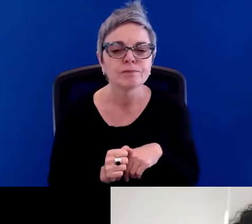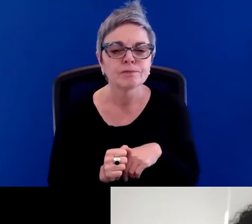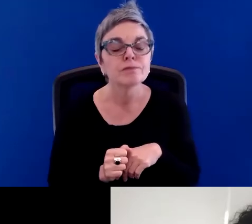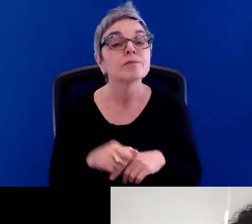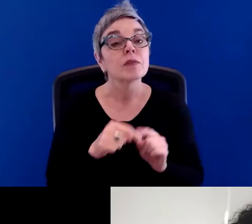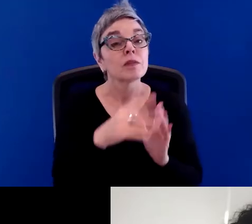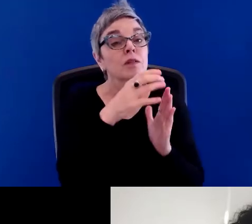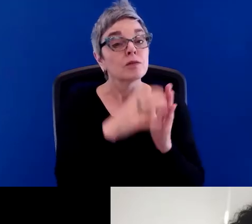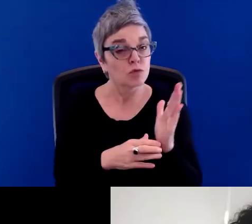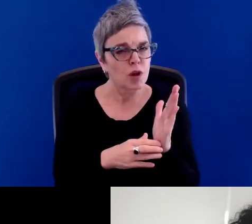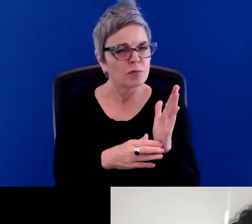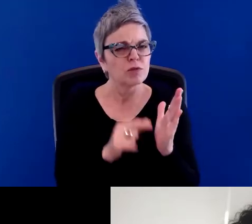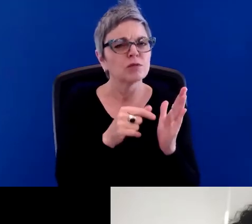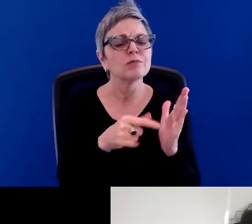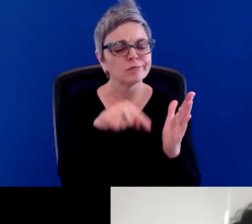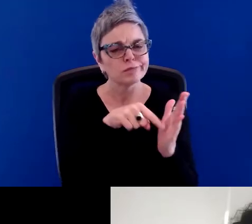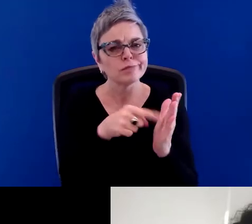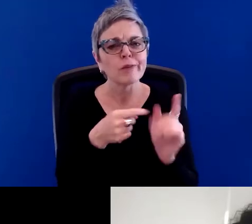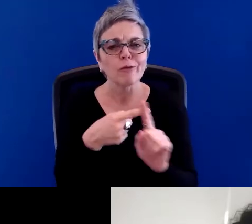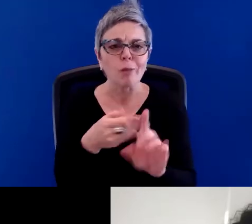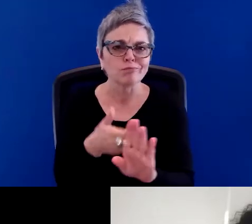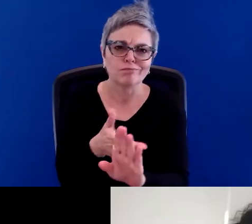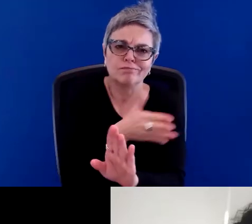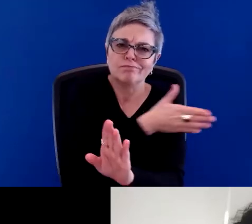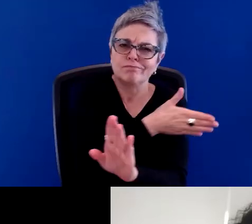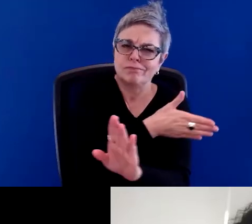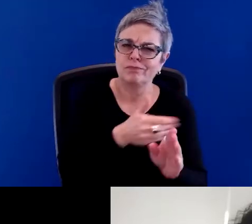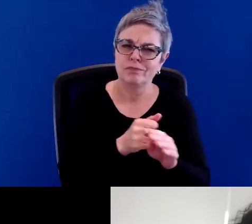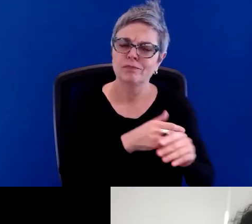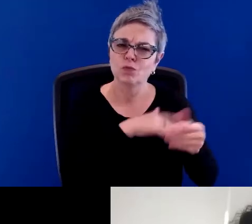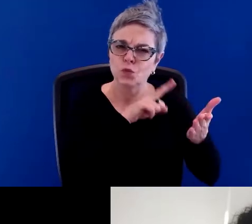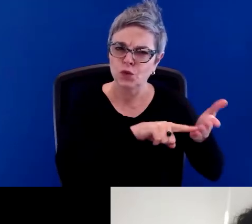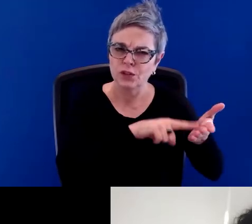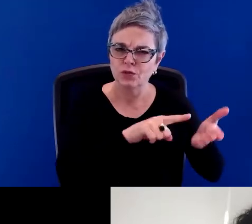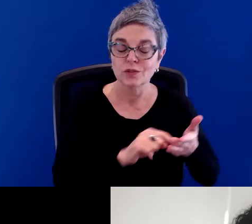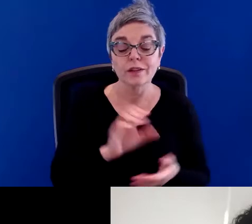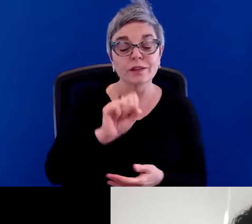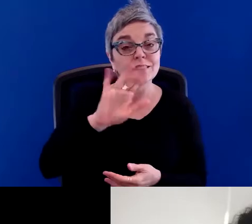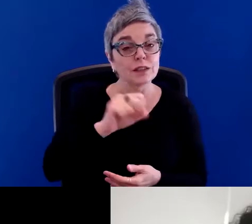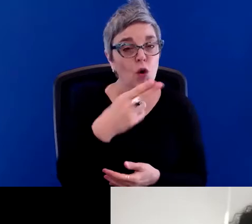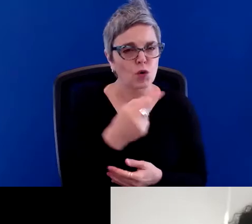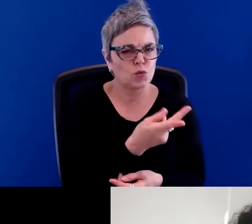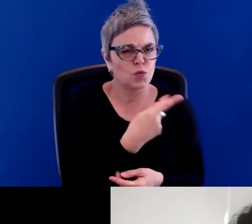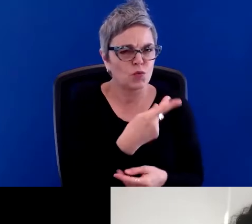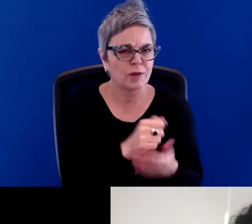work that Sarah and I have spent the past several years working on. And my colleague, Dr. Sarah de